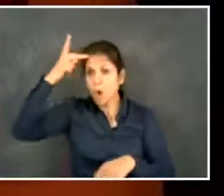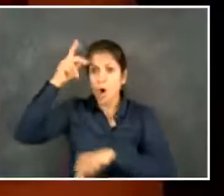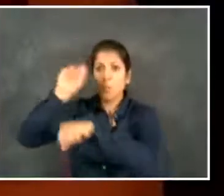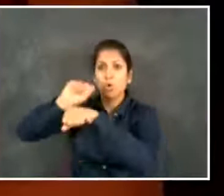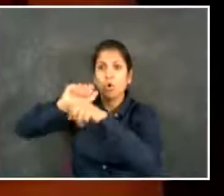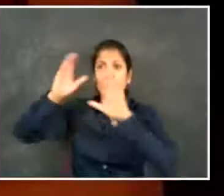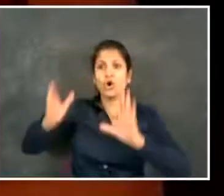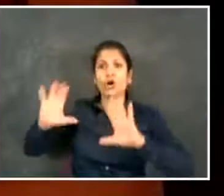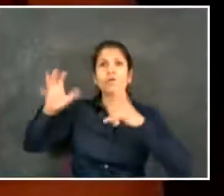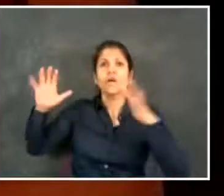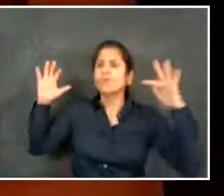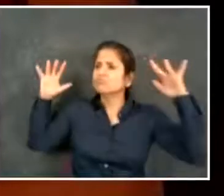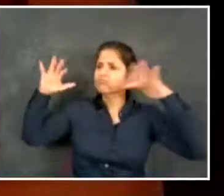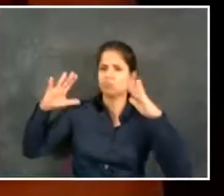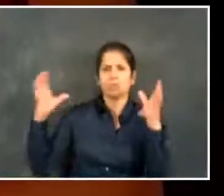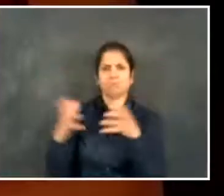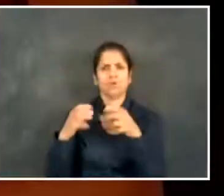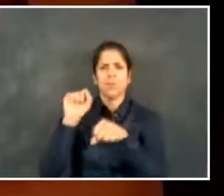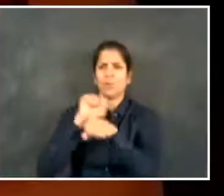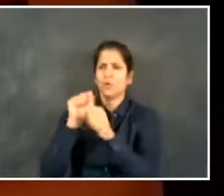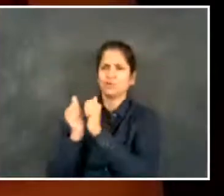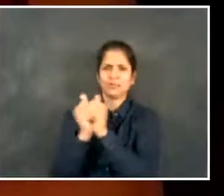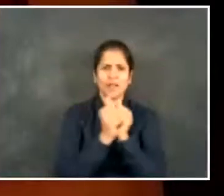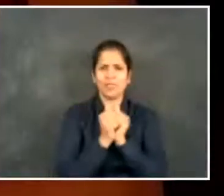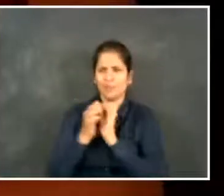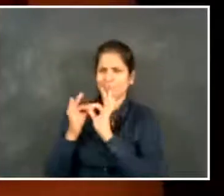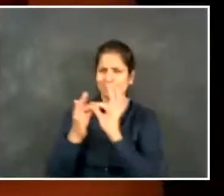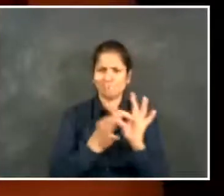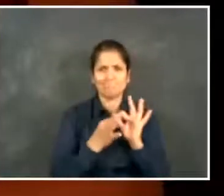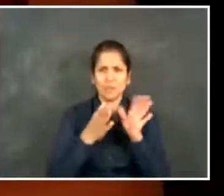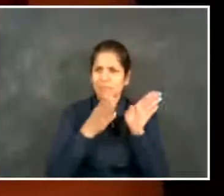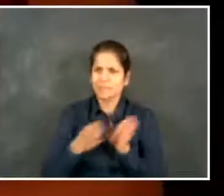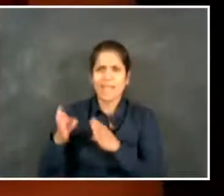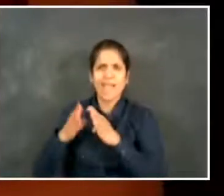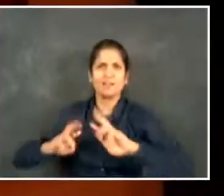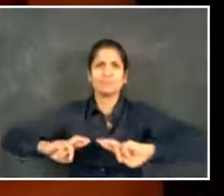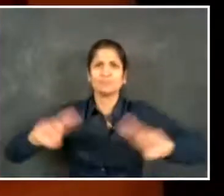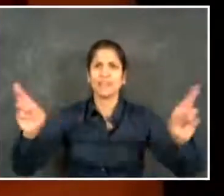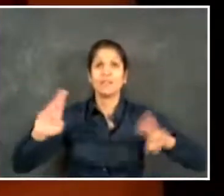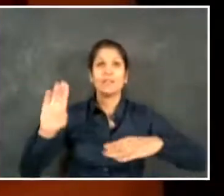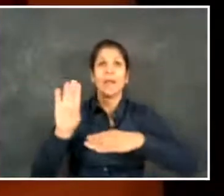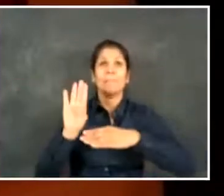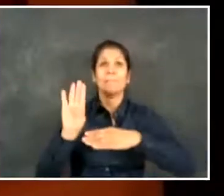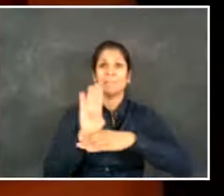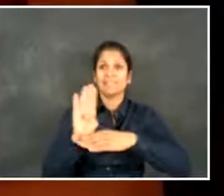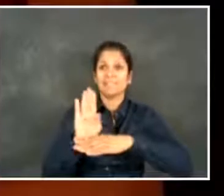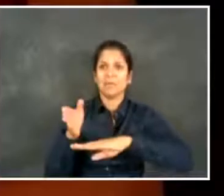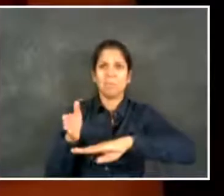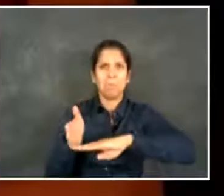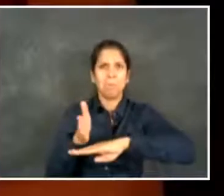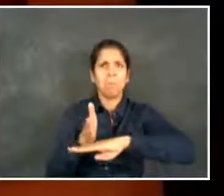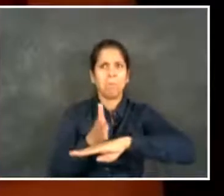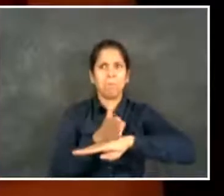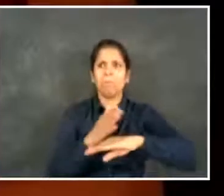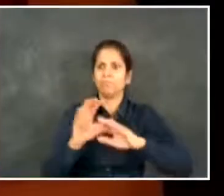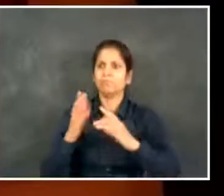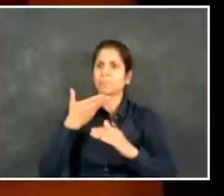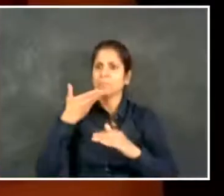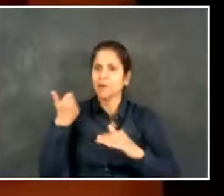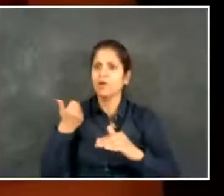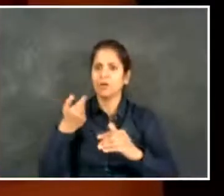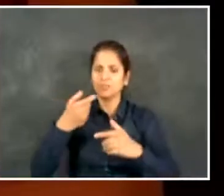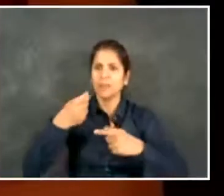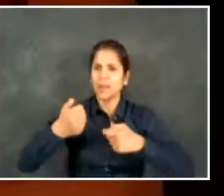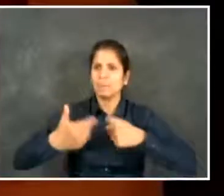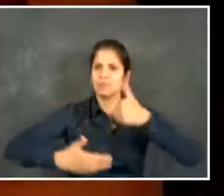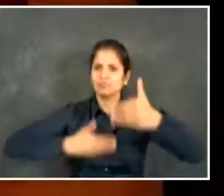and sawhorses and good signage to remind people that these are what we're now calling open streets for pedestrians and cyclists. They will